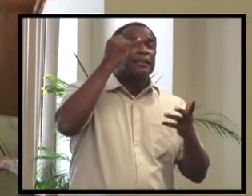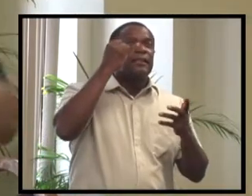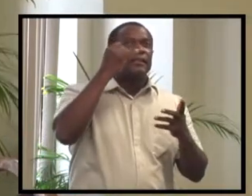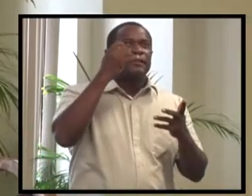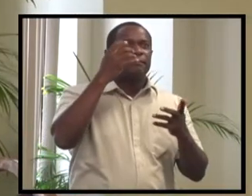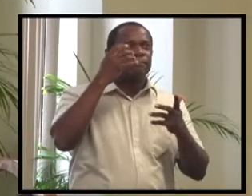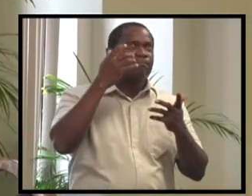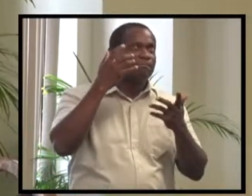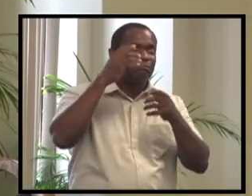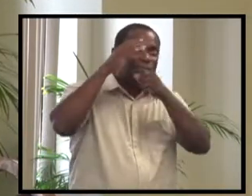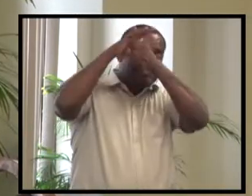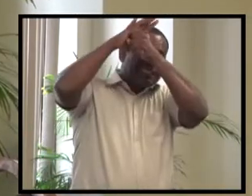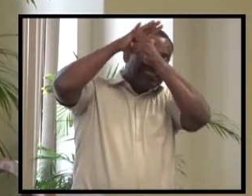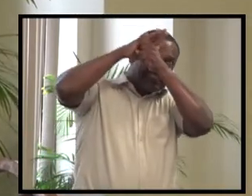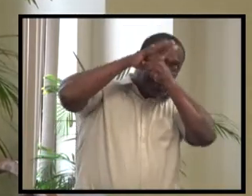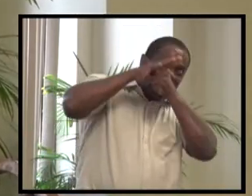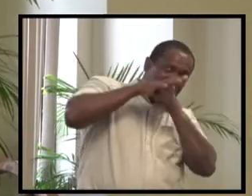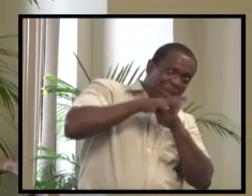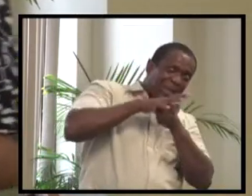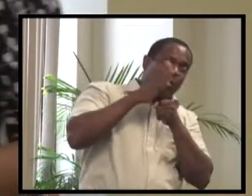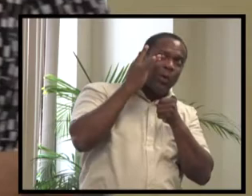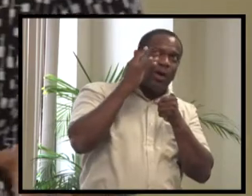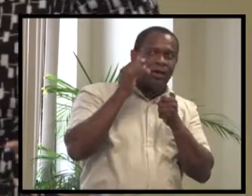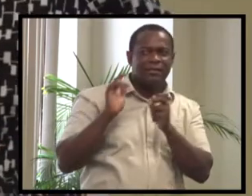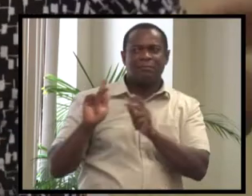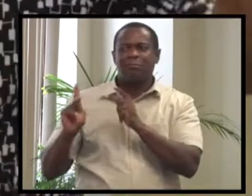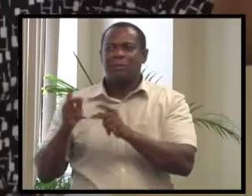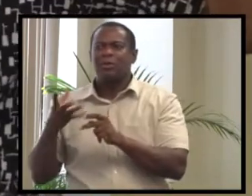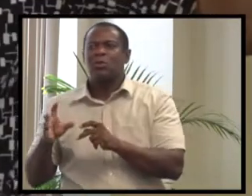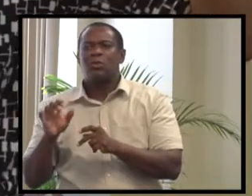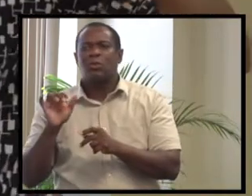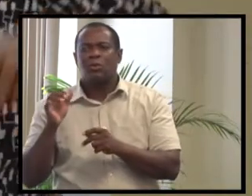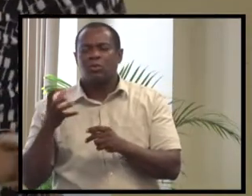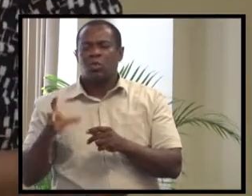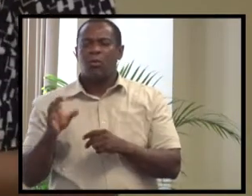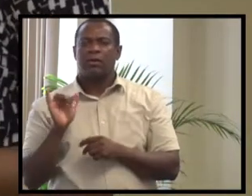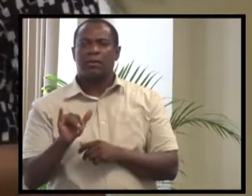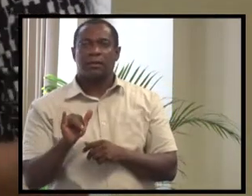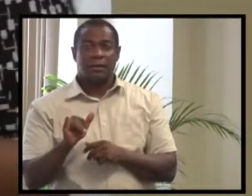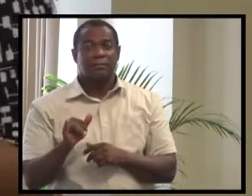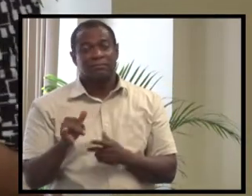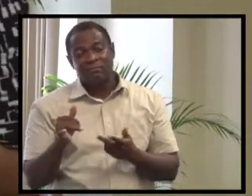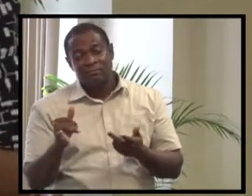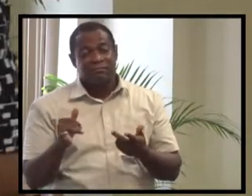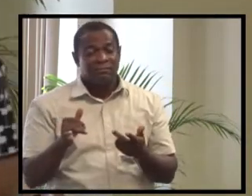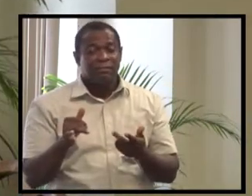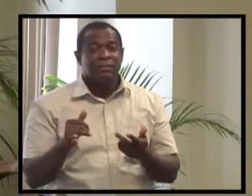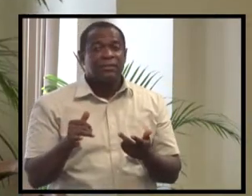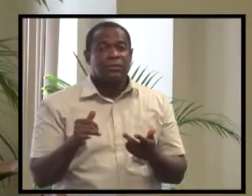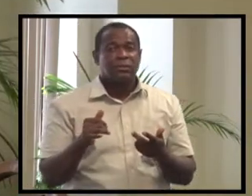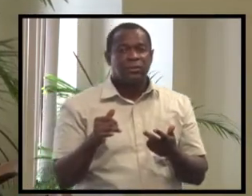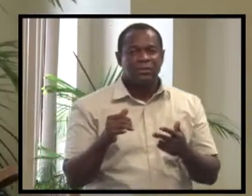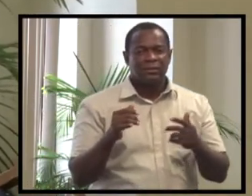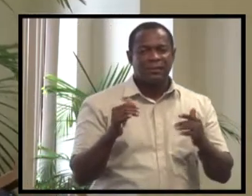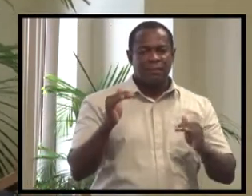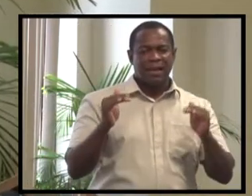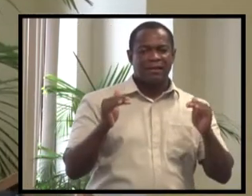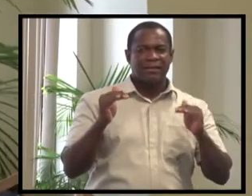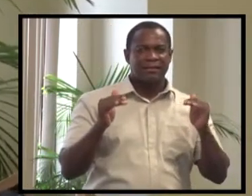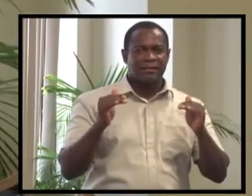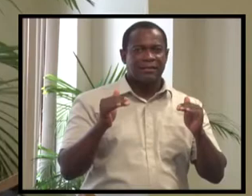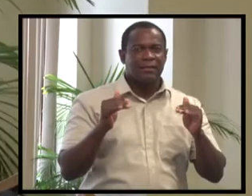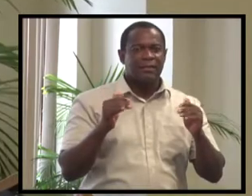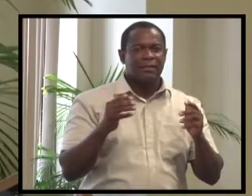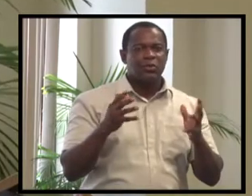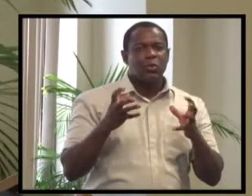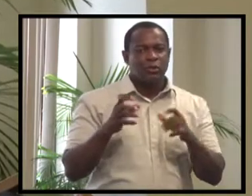So de-risking is the business is essentially trying to reduce bad selling merchandise and carry as